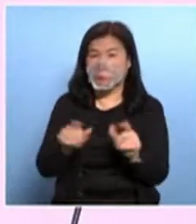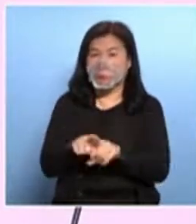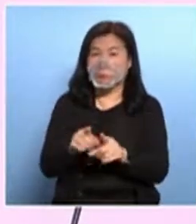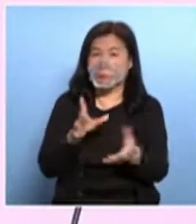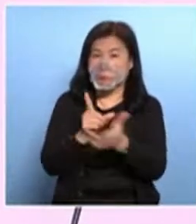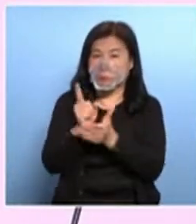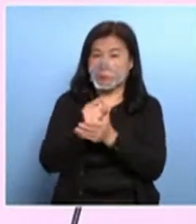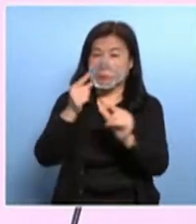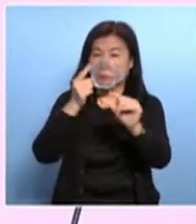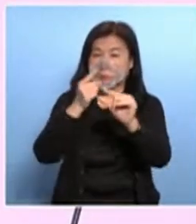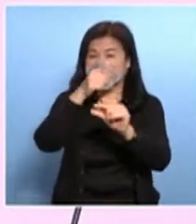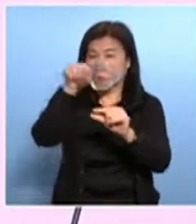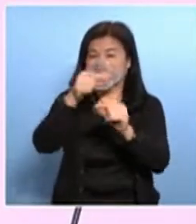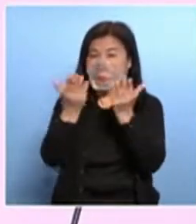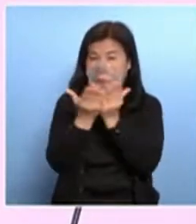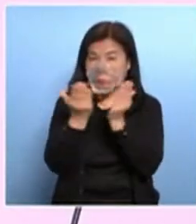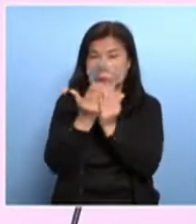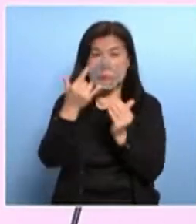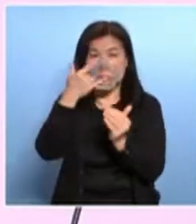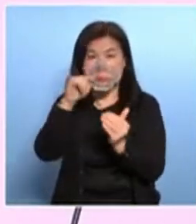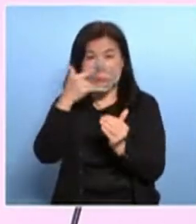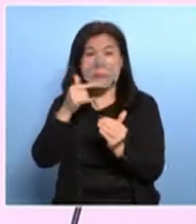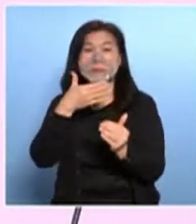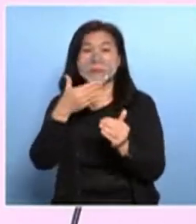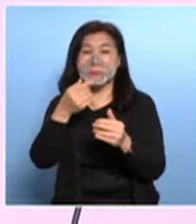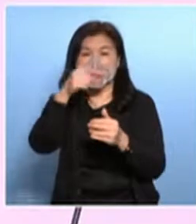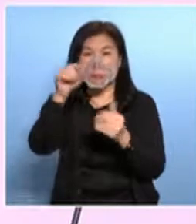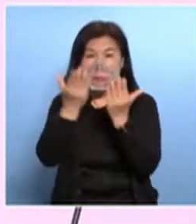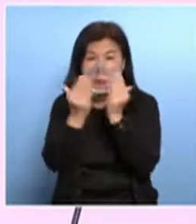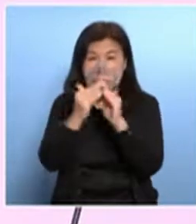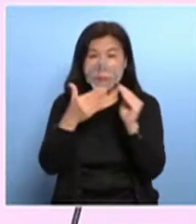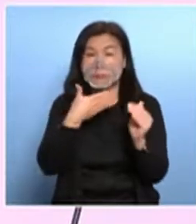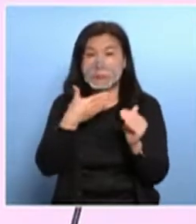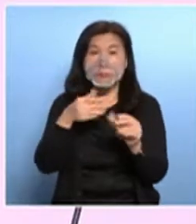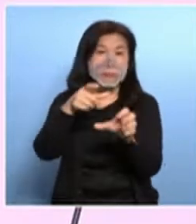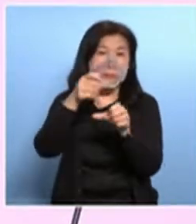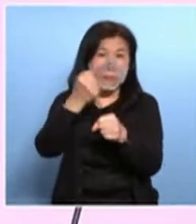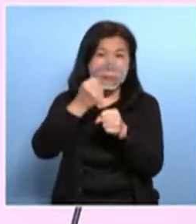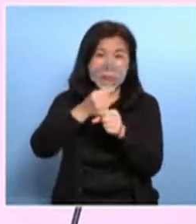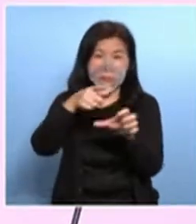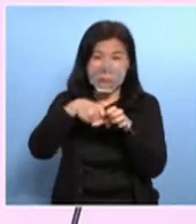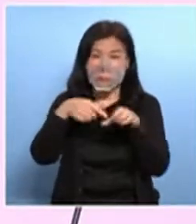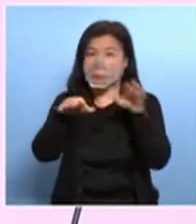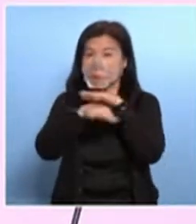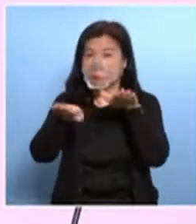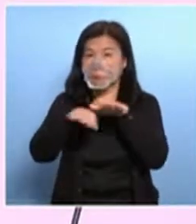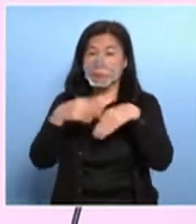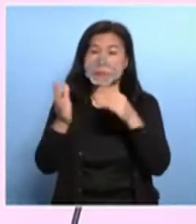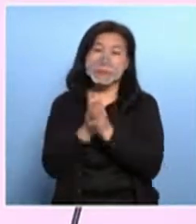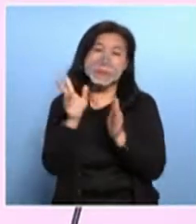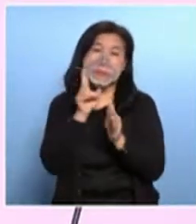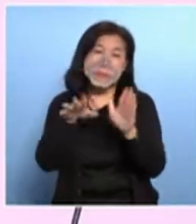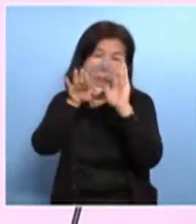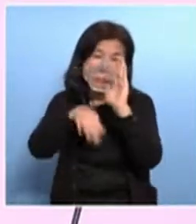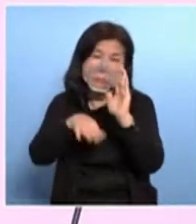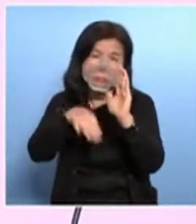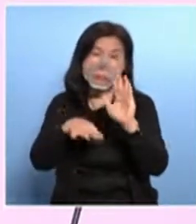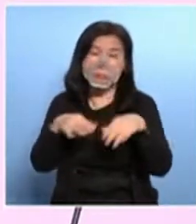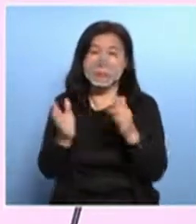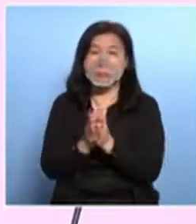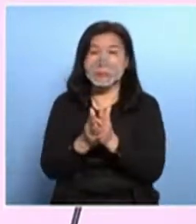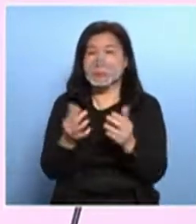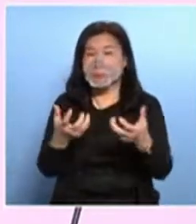fact, unemployment earnings of youth in the younger generation with post-secondary education are generally